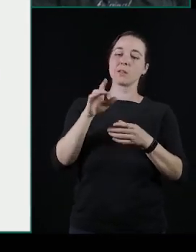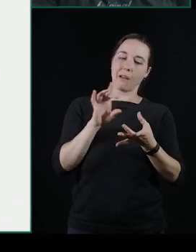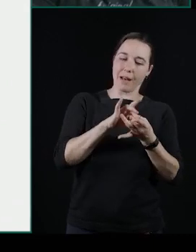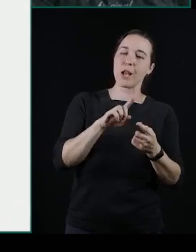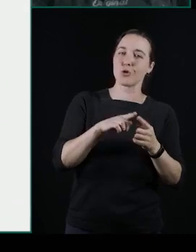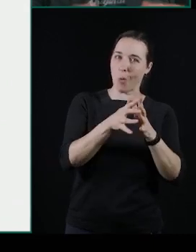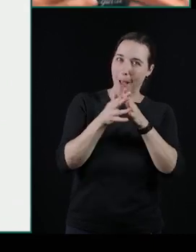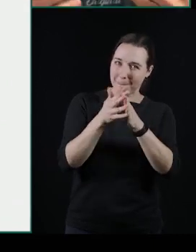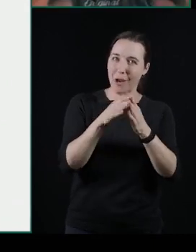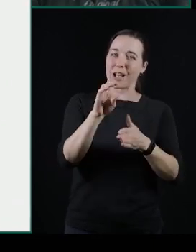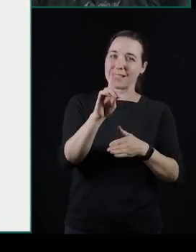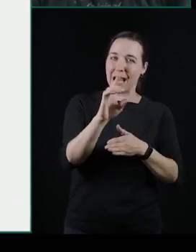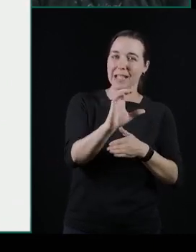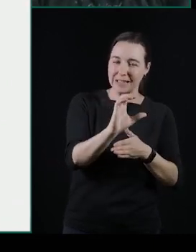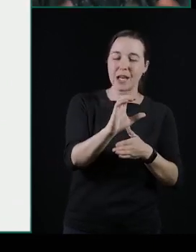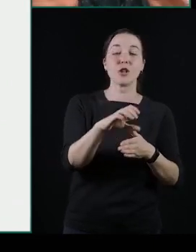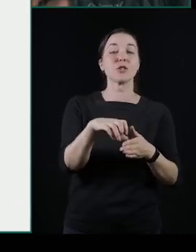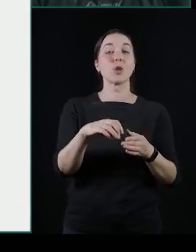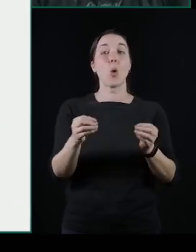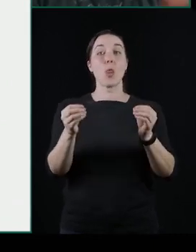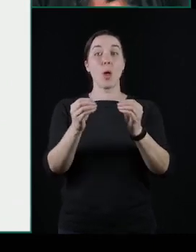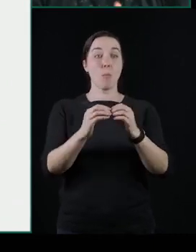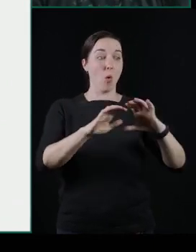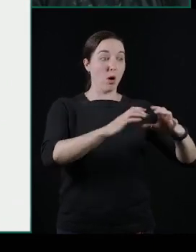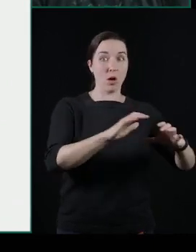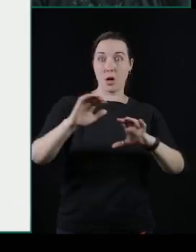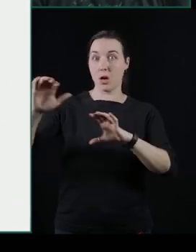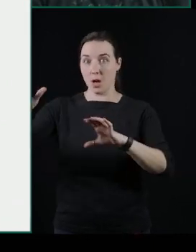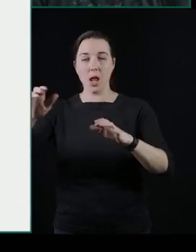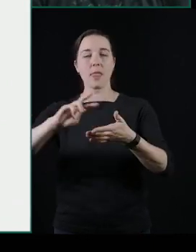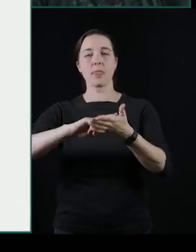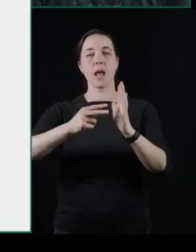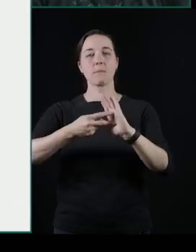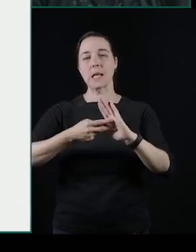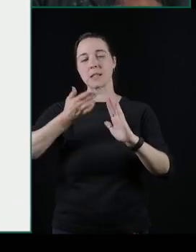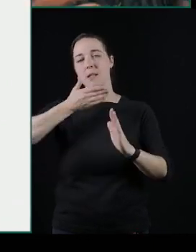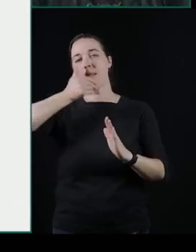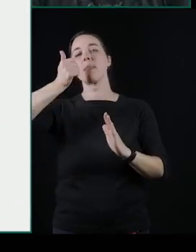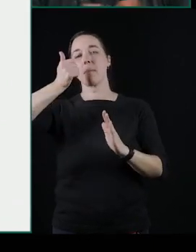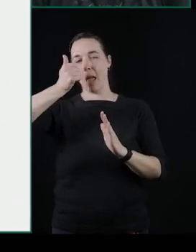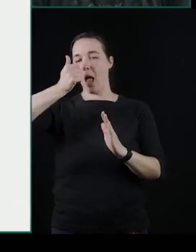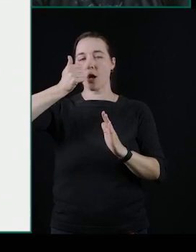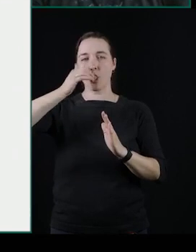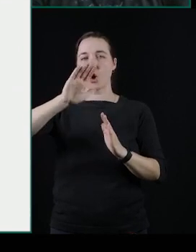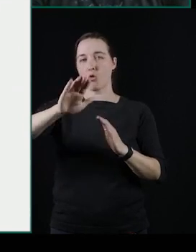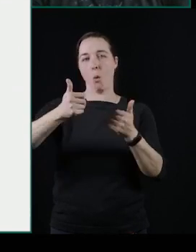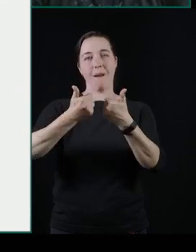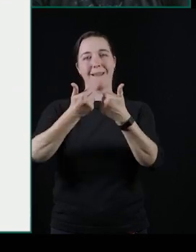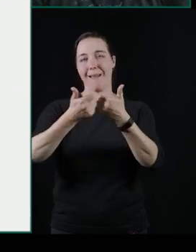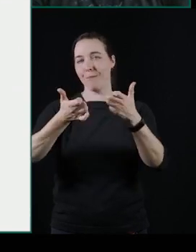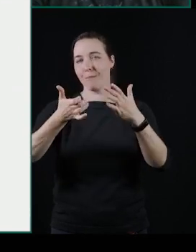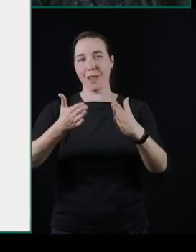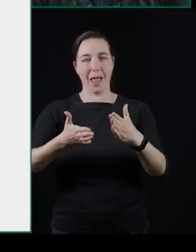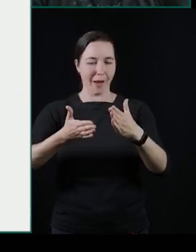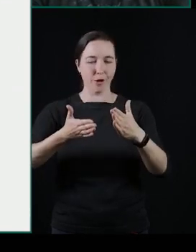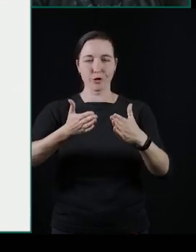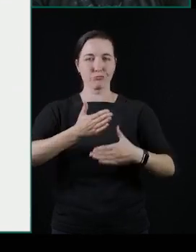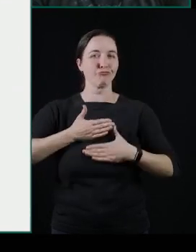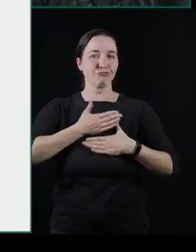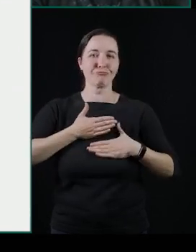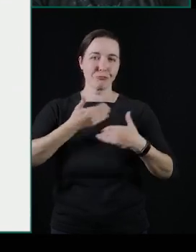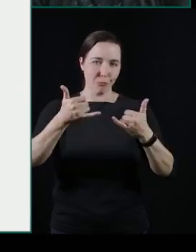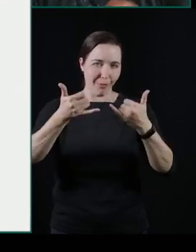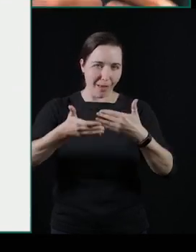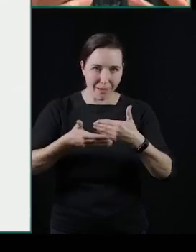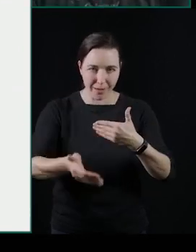American data centers. The less the latency, the more pleased the better the experience your game players will have